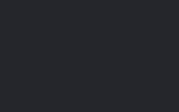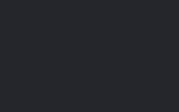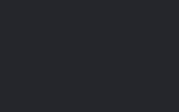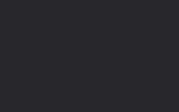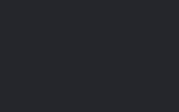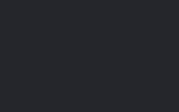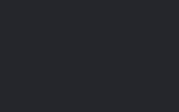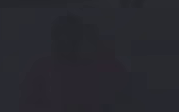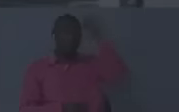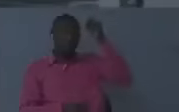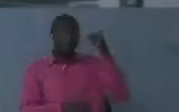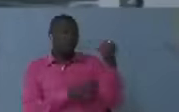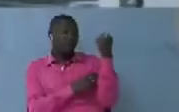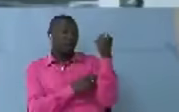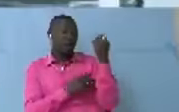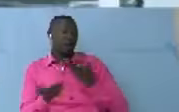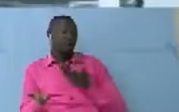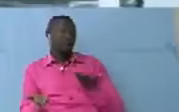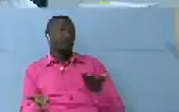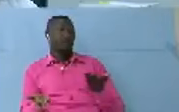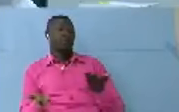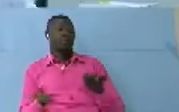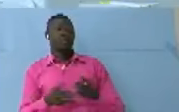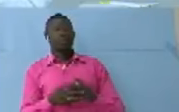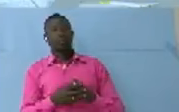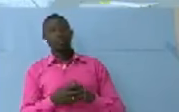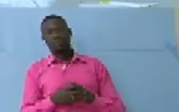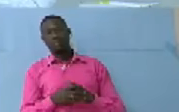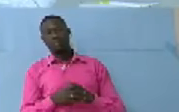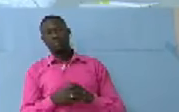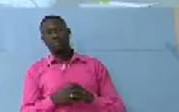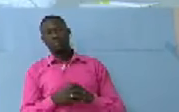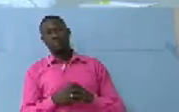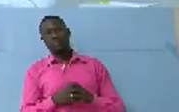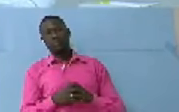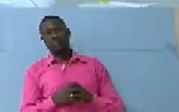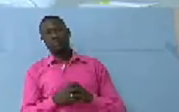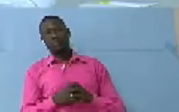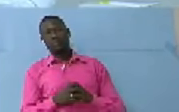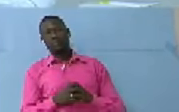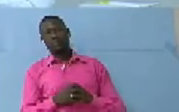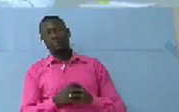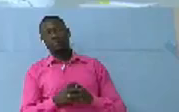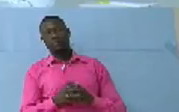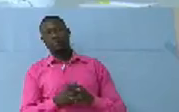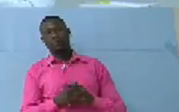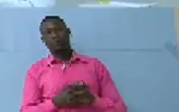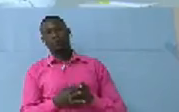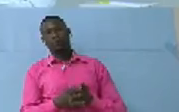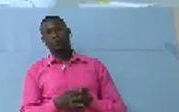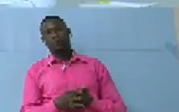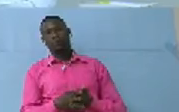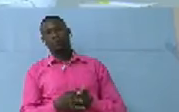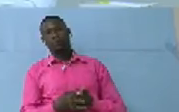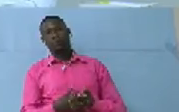who tied the tobacco heads? You want to oppose the president and say bad things about him? Do you not know that the president is